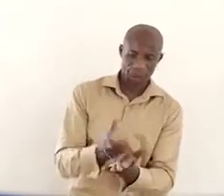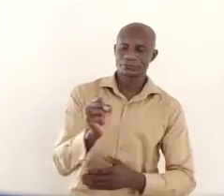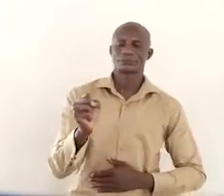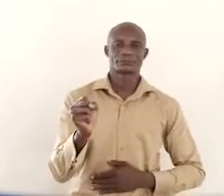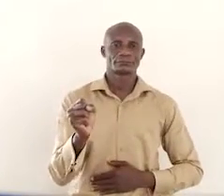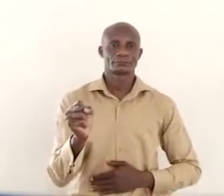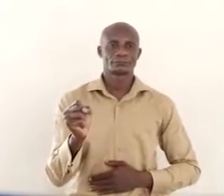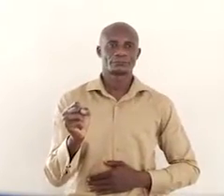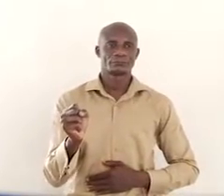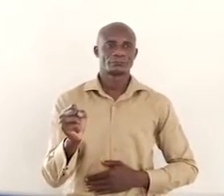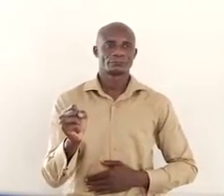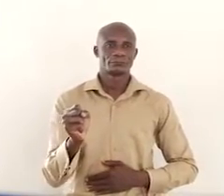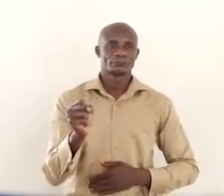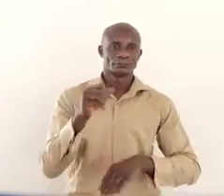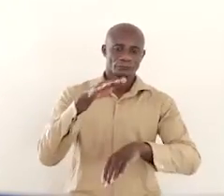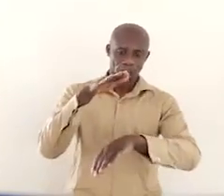relationships.